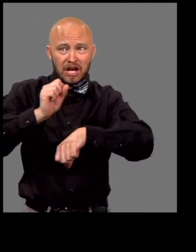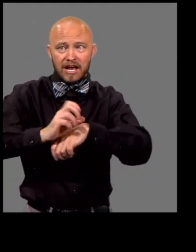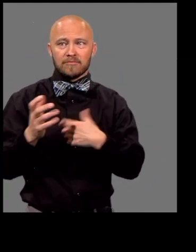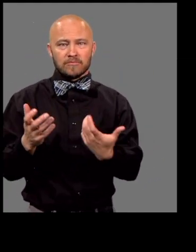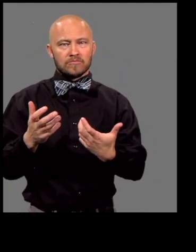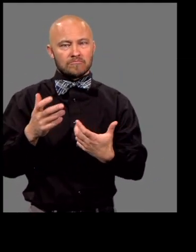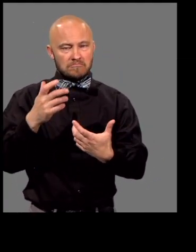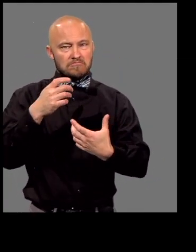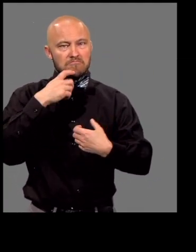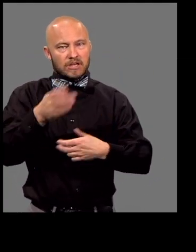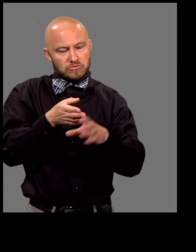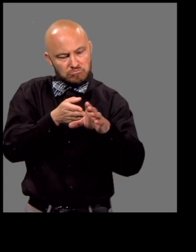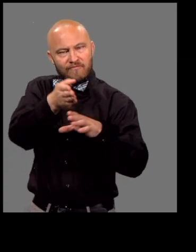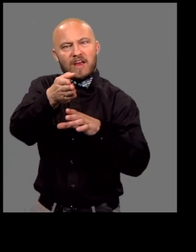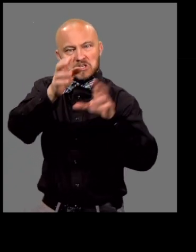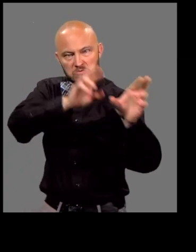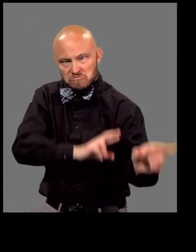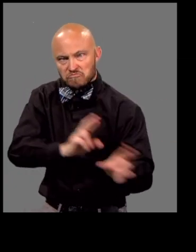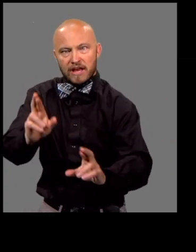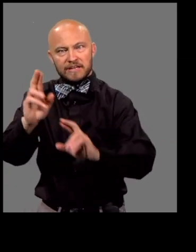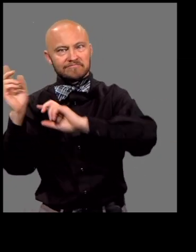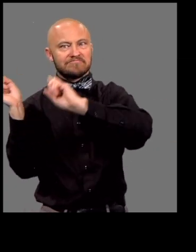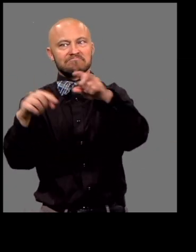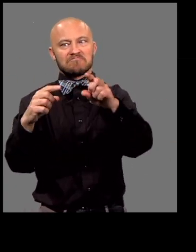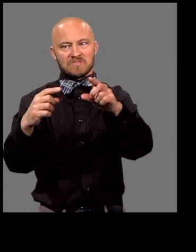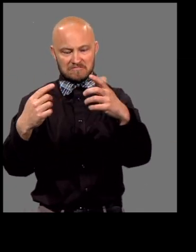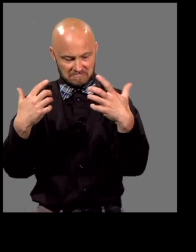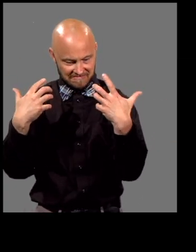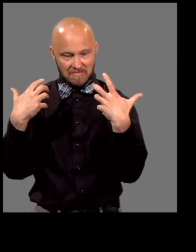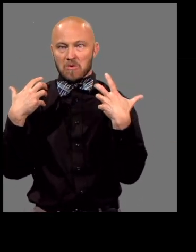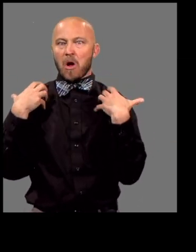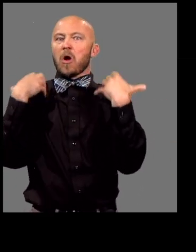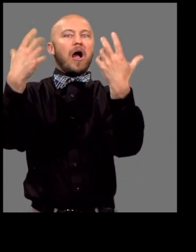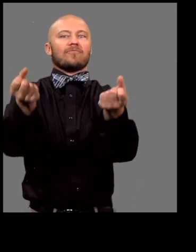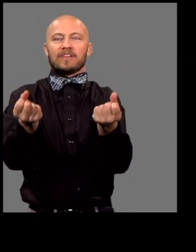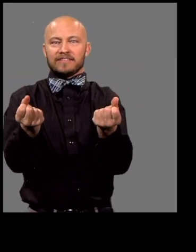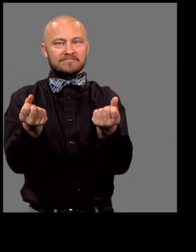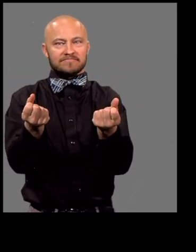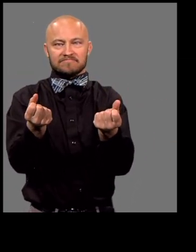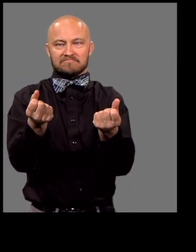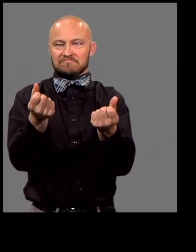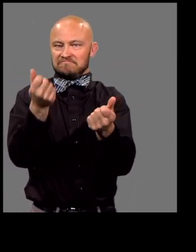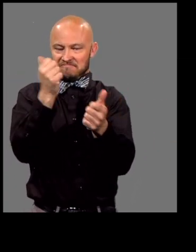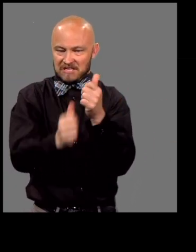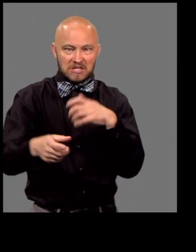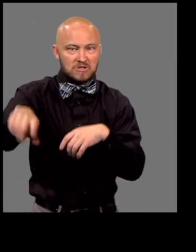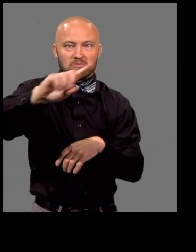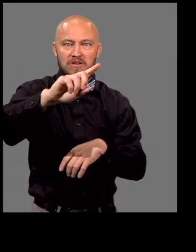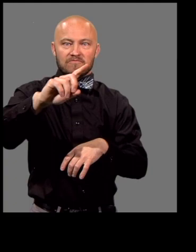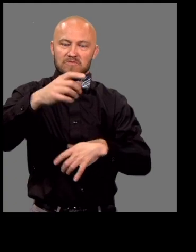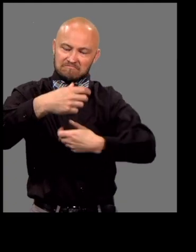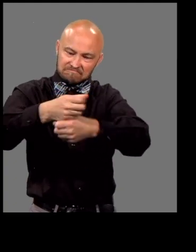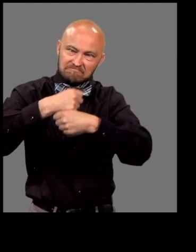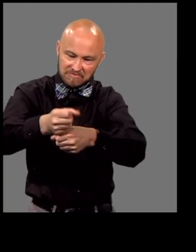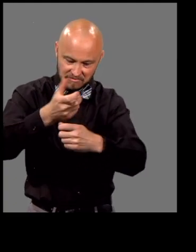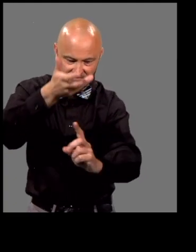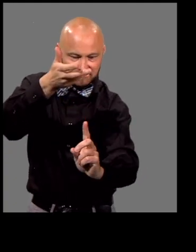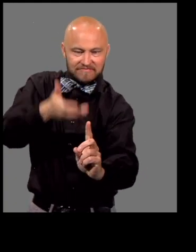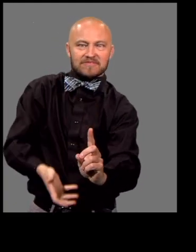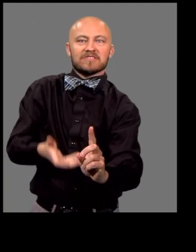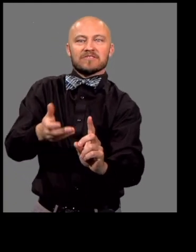is to produce industry-ready professionals, and I am confident as of anything that we have